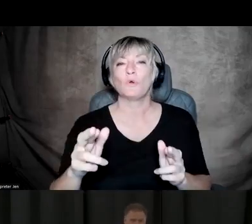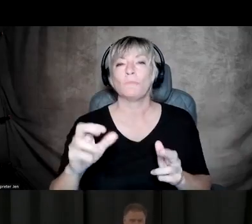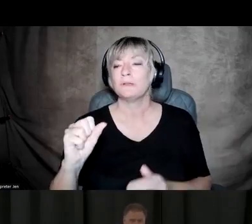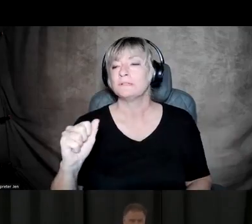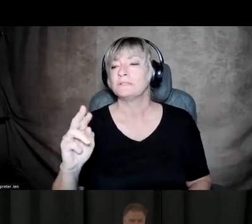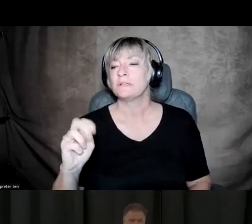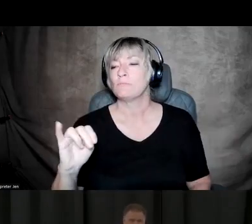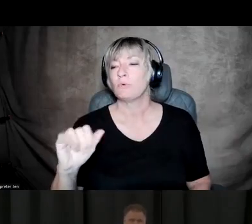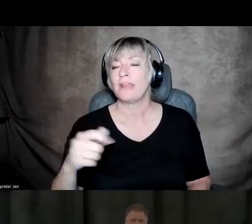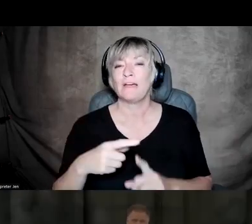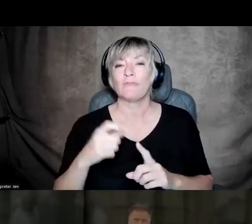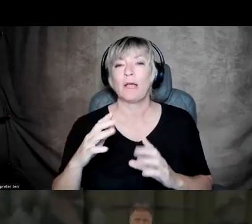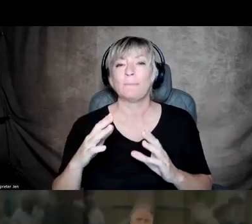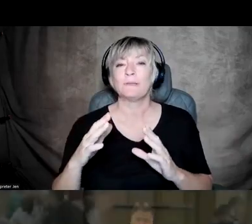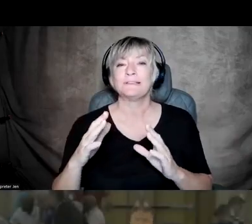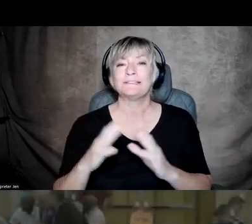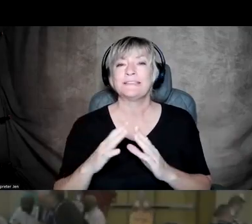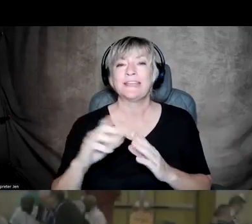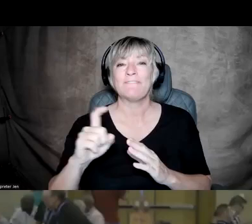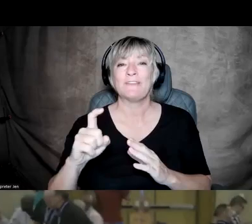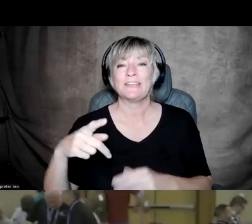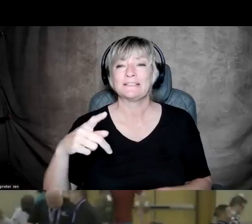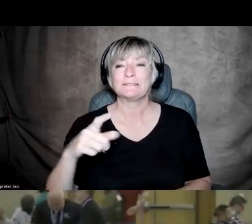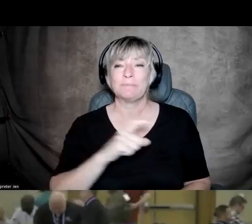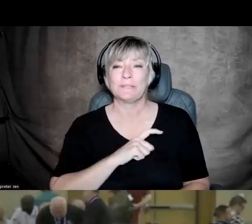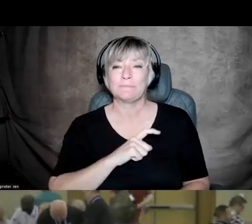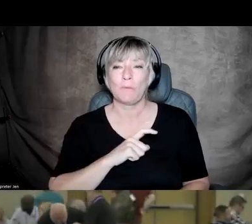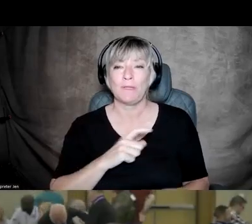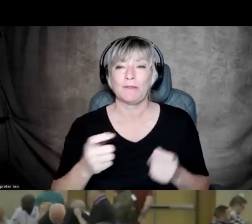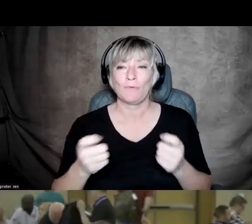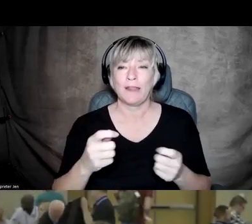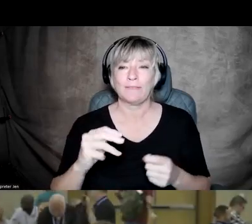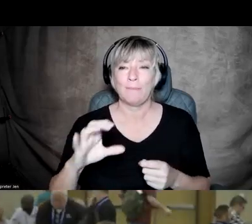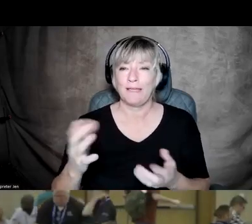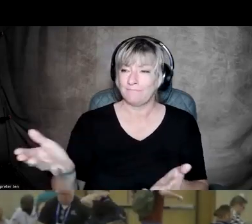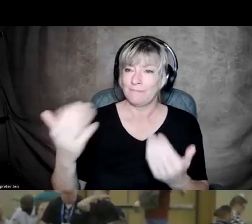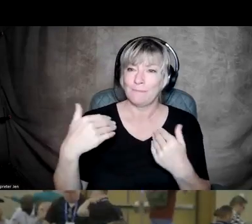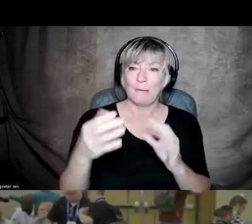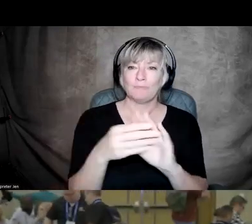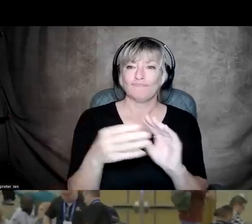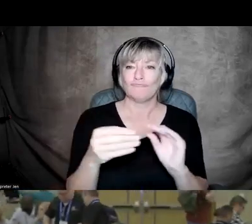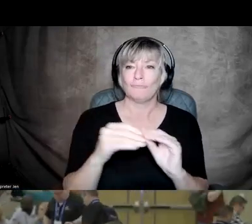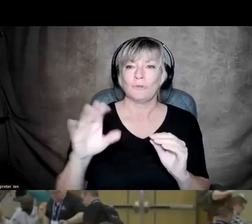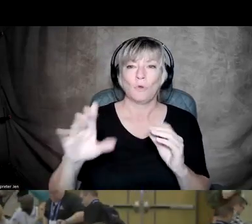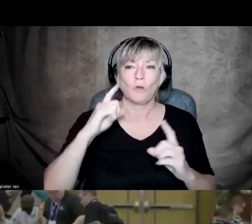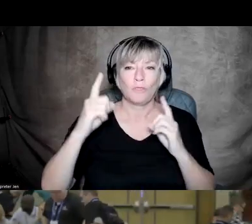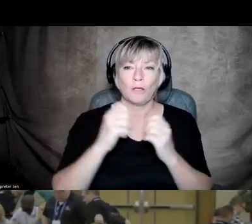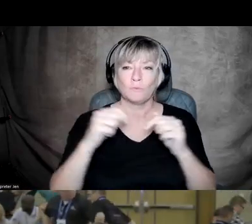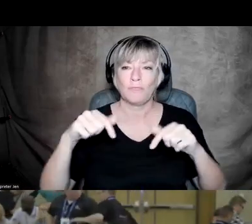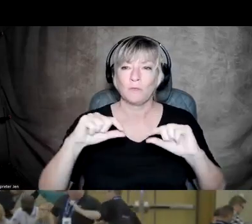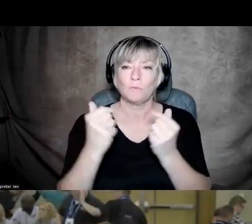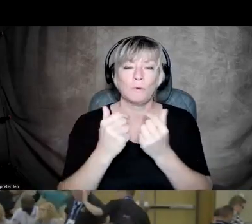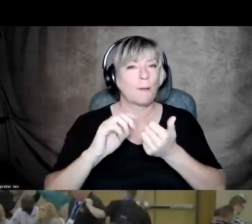from City of Phoenix Police Department is there manning the mic, and we're hoping you come up and share some of your thoughts with this group on just how